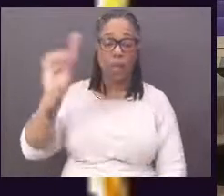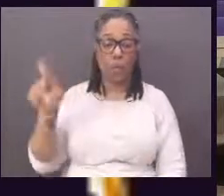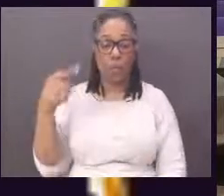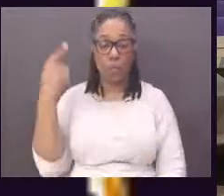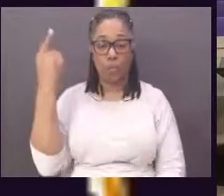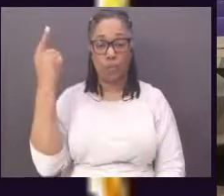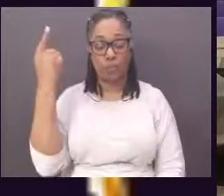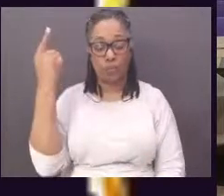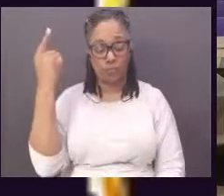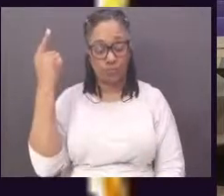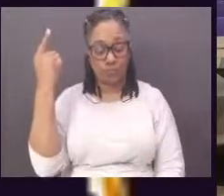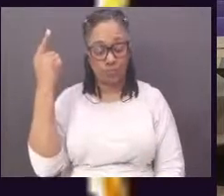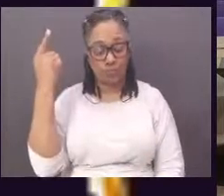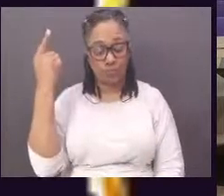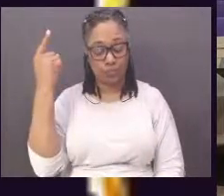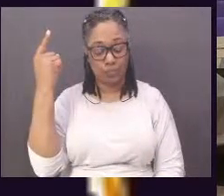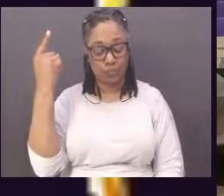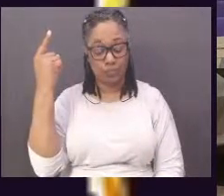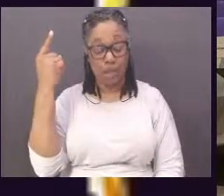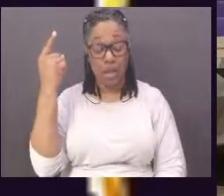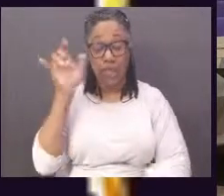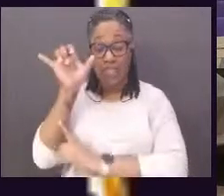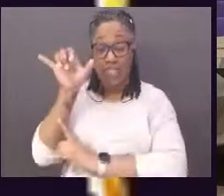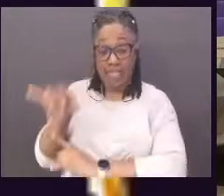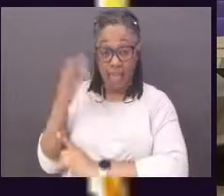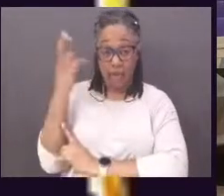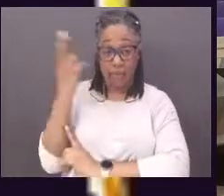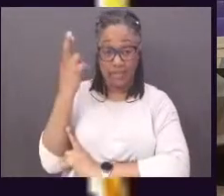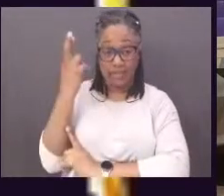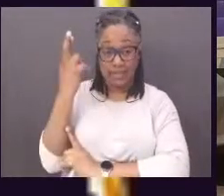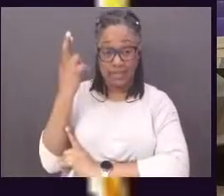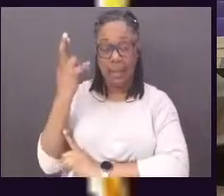alone. Because of you, my cloudy day